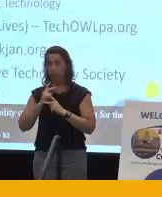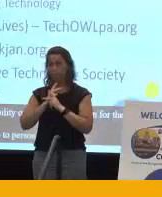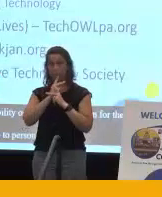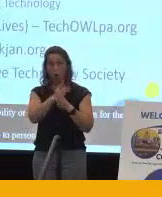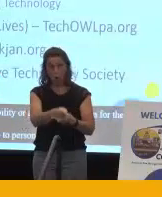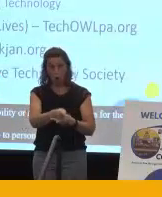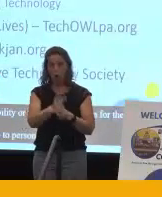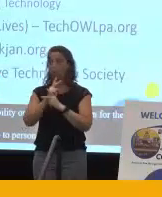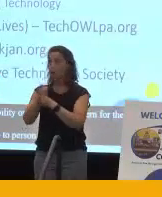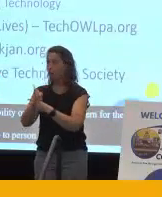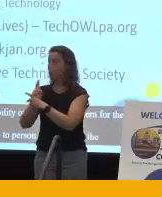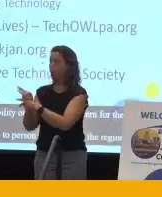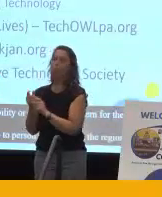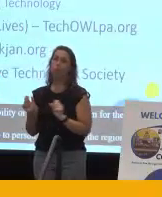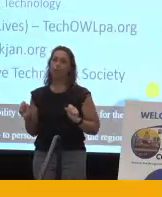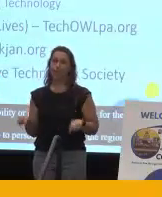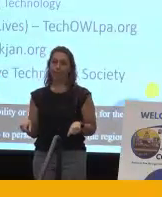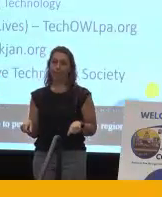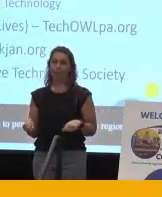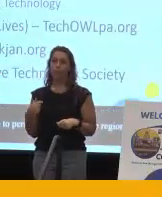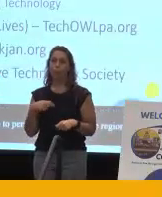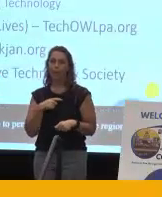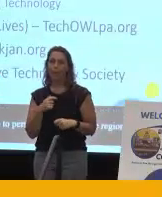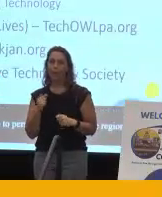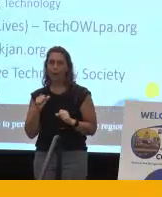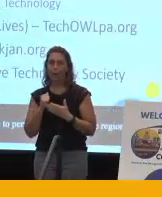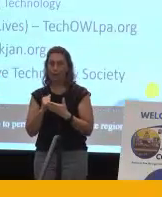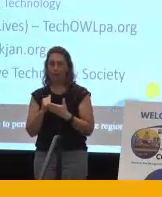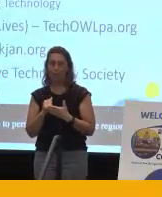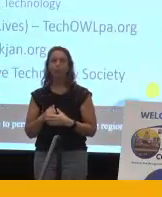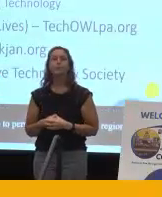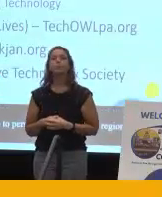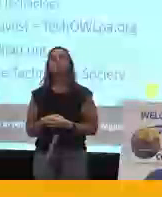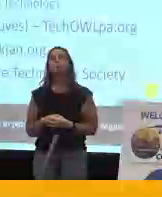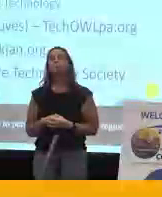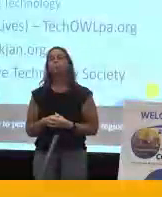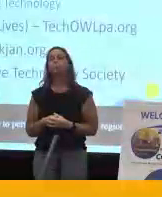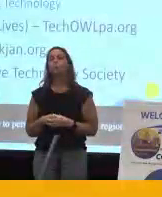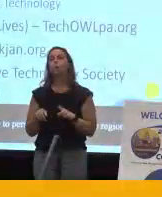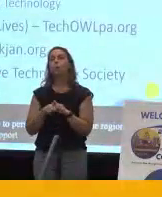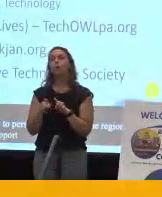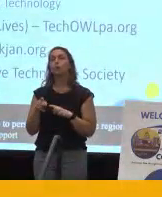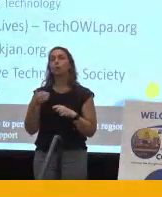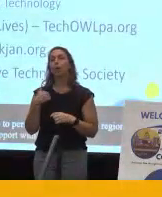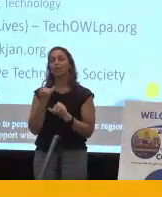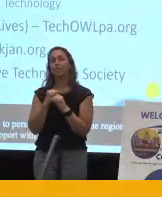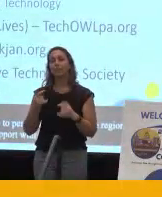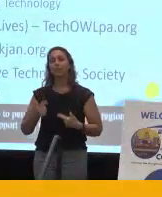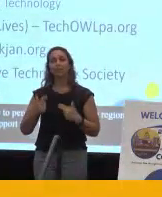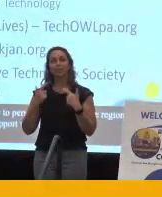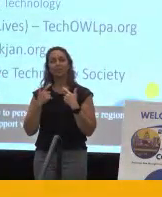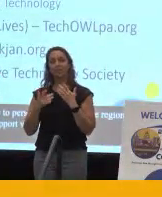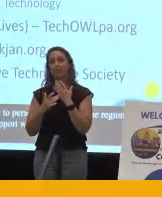from the statewide lending library and need support with that, as well as that we have an independent living technology